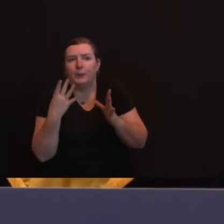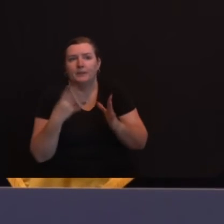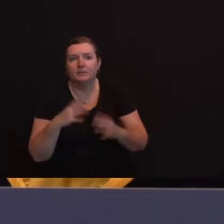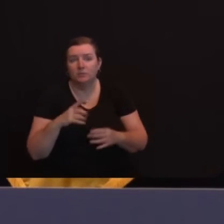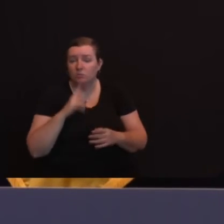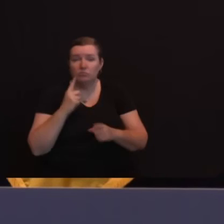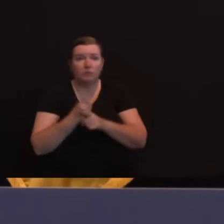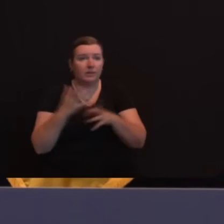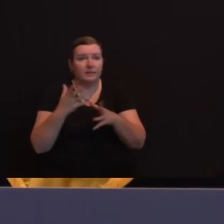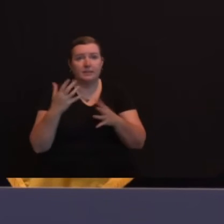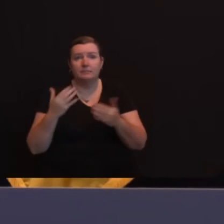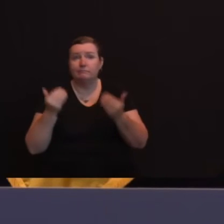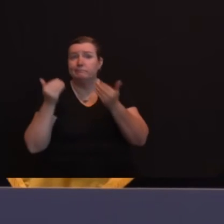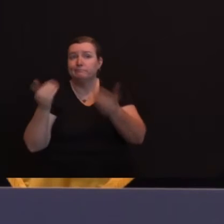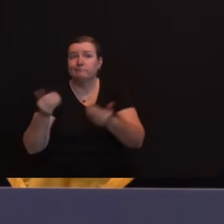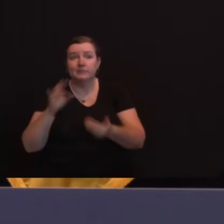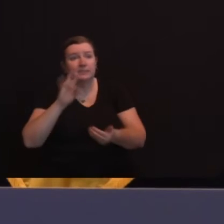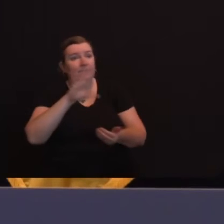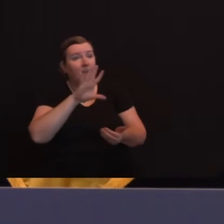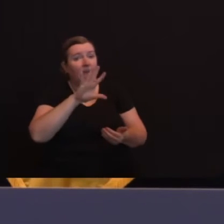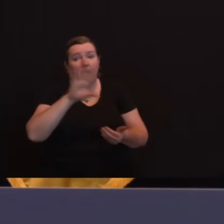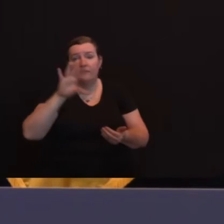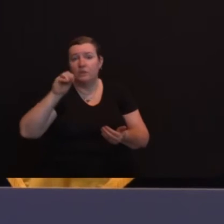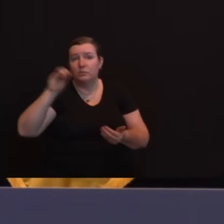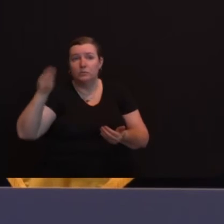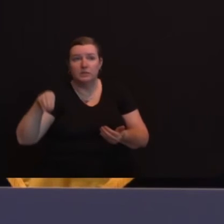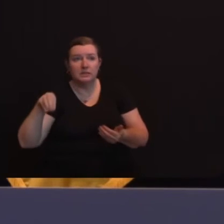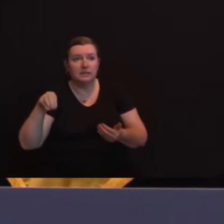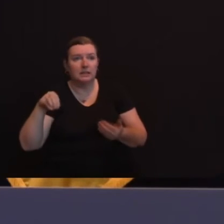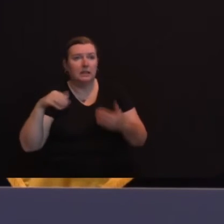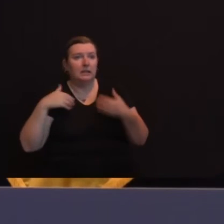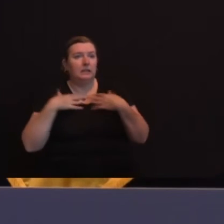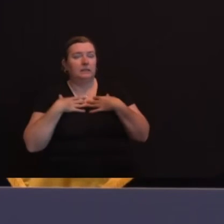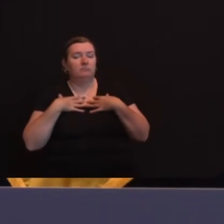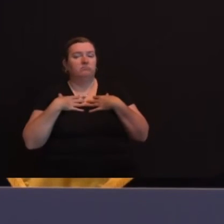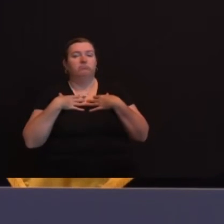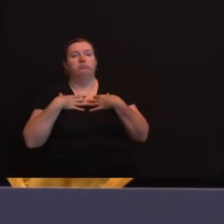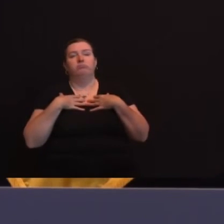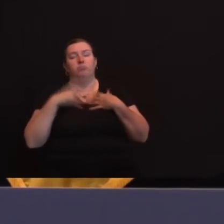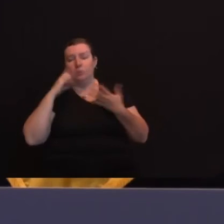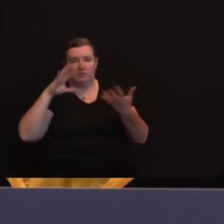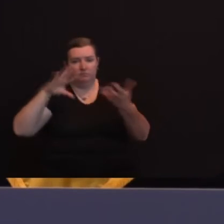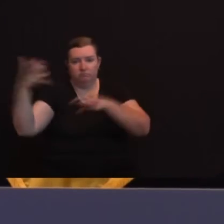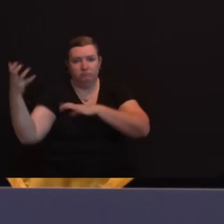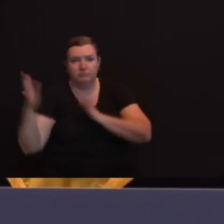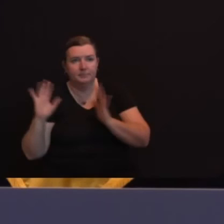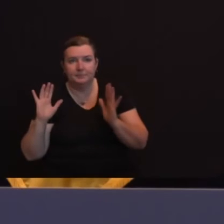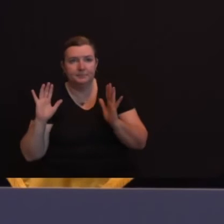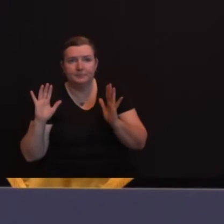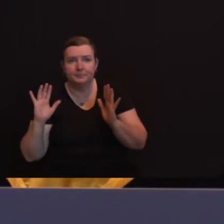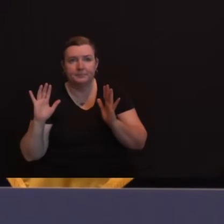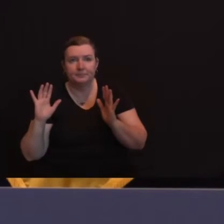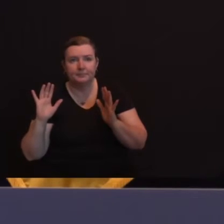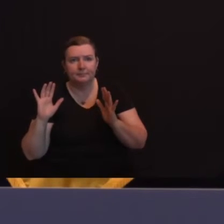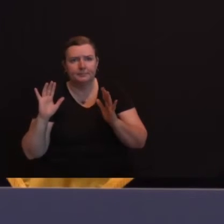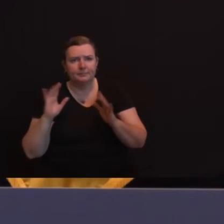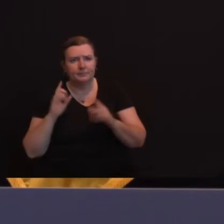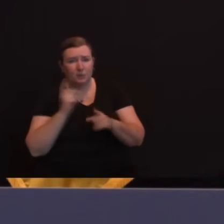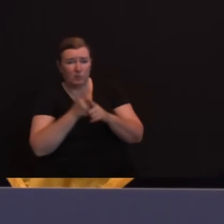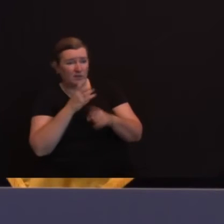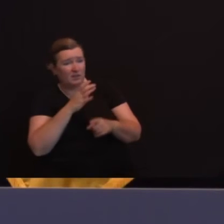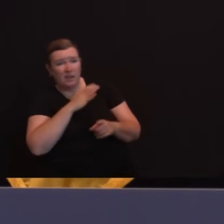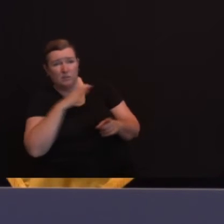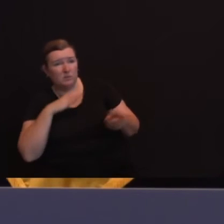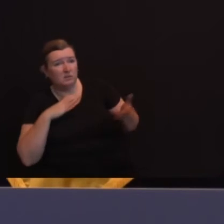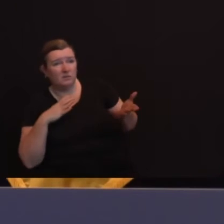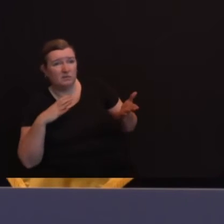bore, 75, 50%. The industry has been crushed. And by the way, we need more, shame on Congress, we need a federal